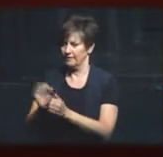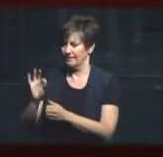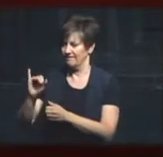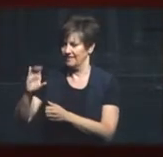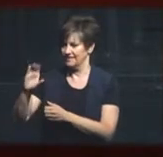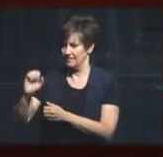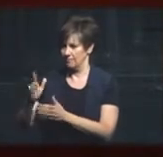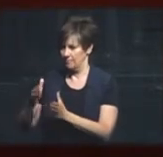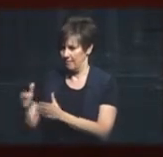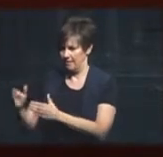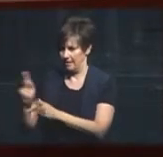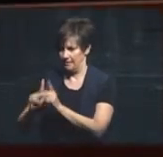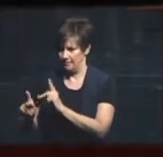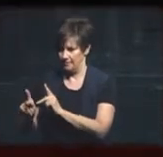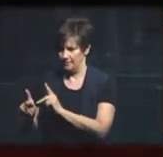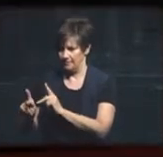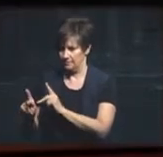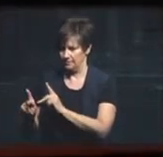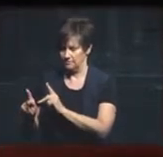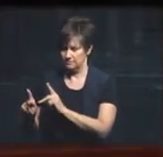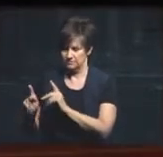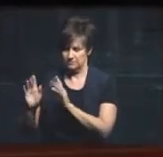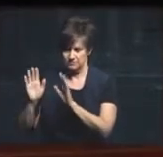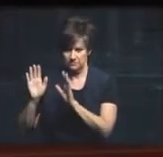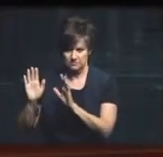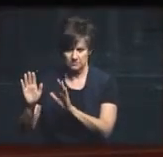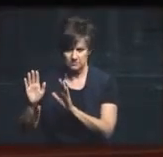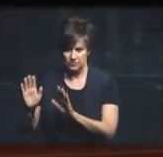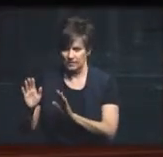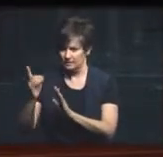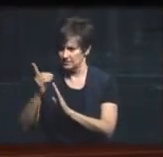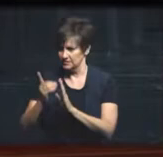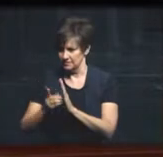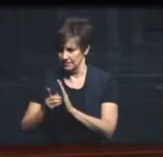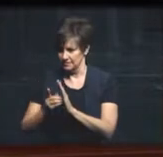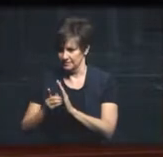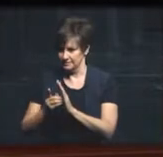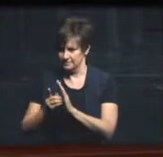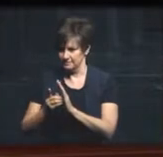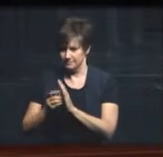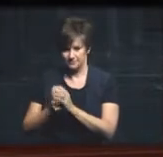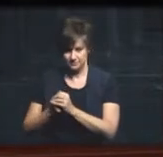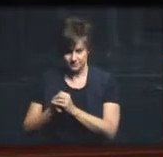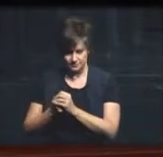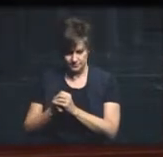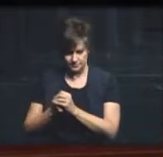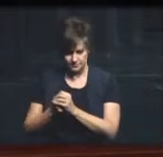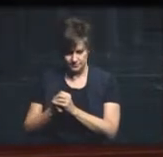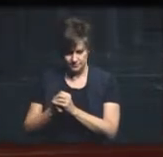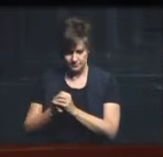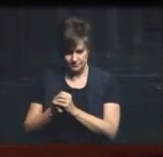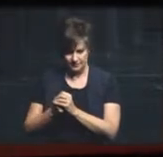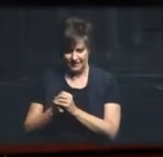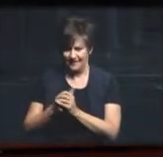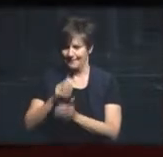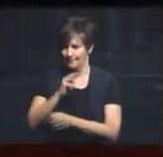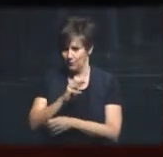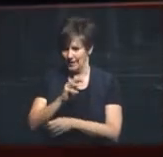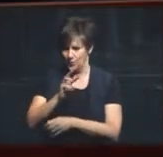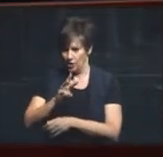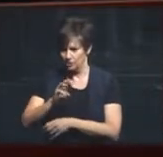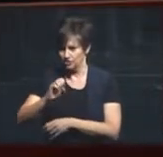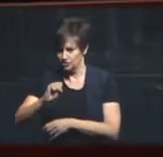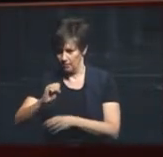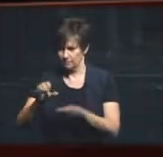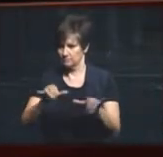folks, just did an absolutely beautiful job on the design. Of course, this Marie Wall Sharp Creative